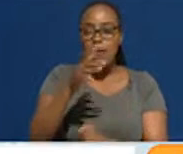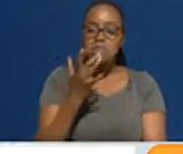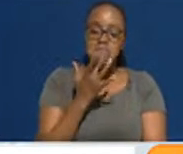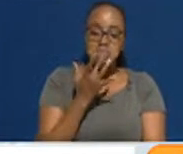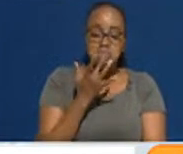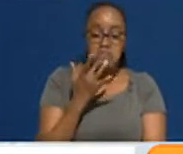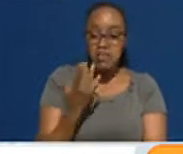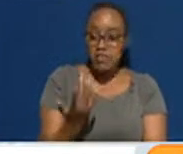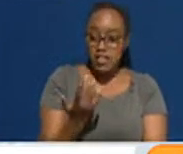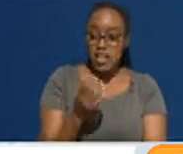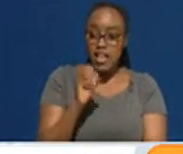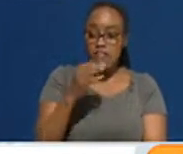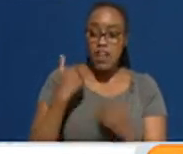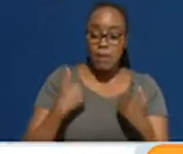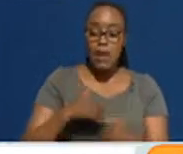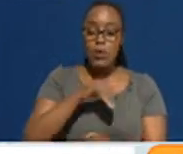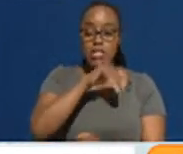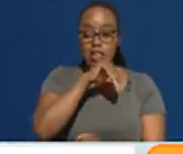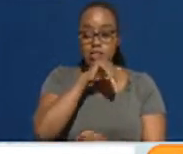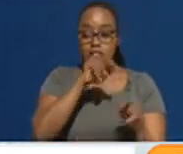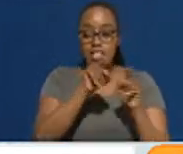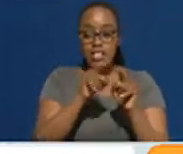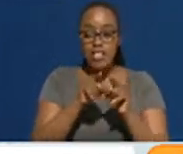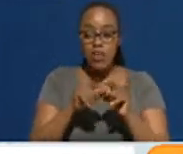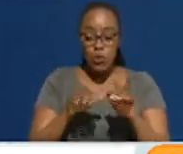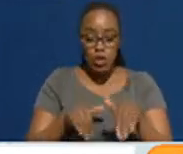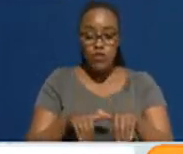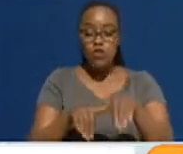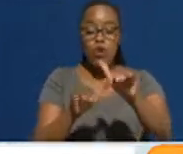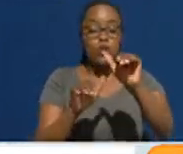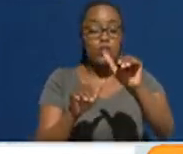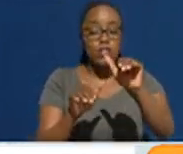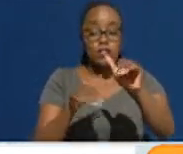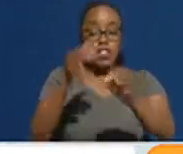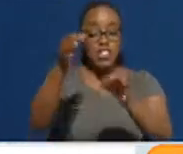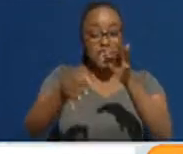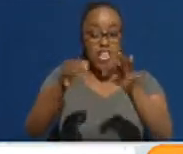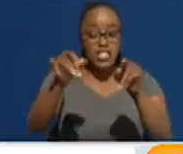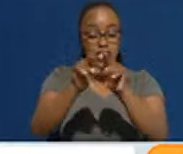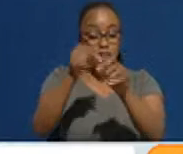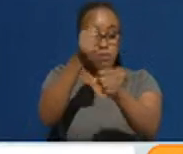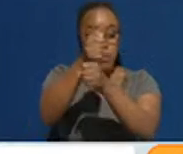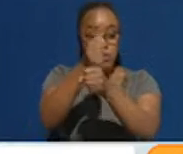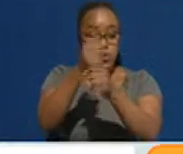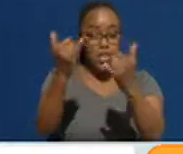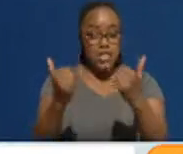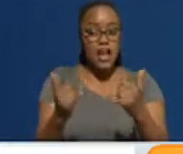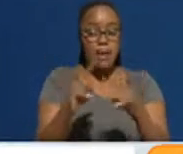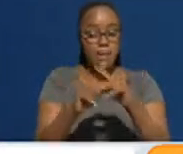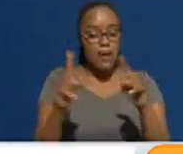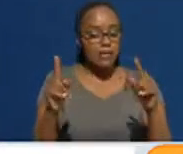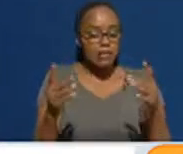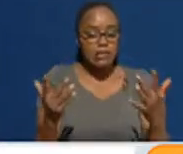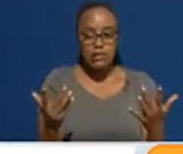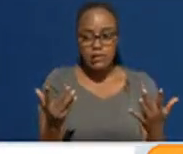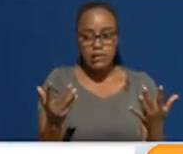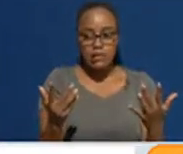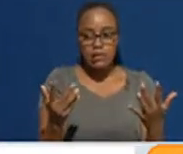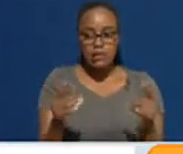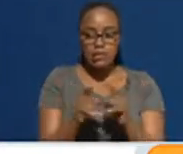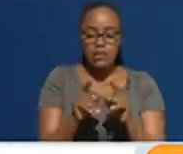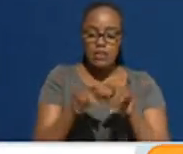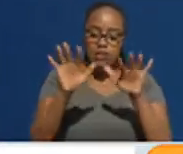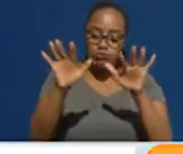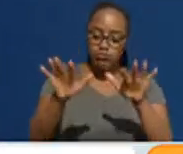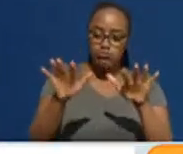Kibaki. Mm-hmm. If it was Raila Odinga, I would pursue justice, as I am doing, but calm my